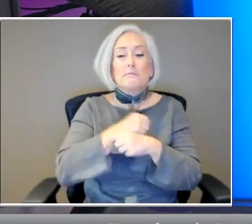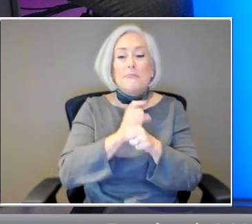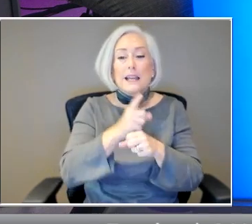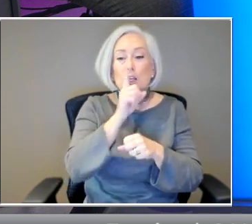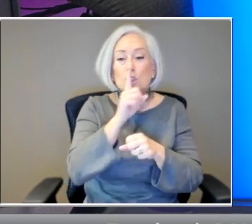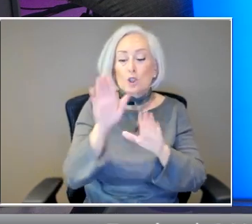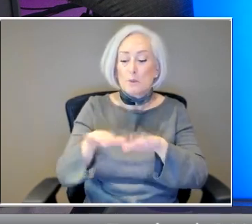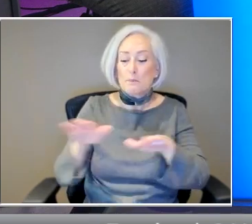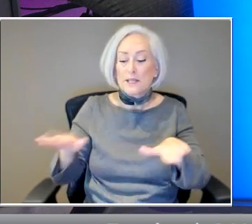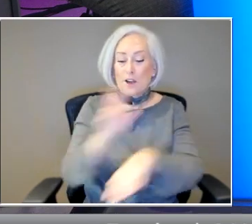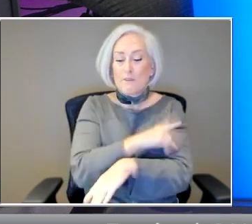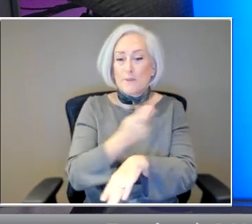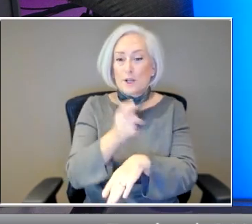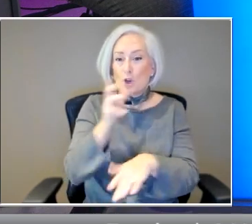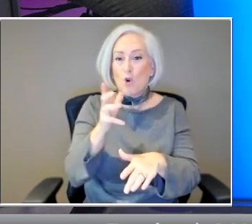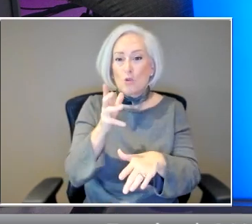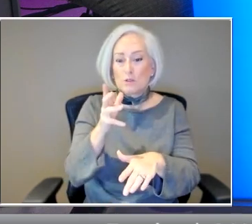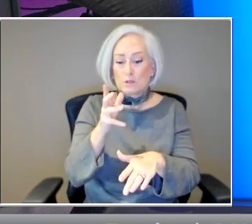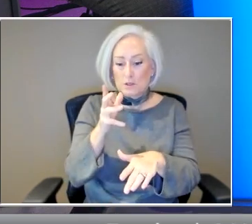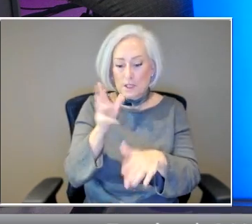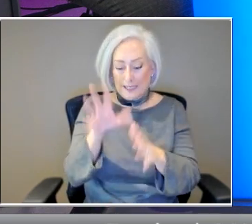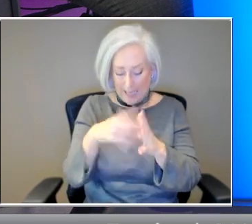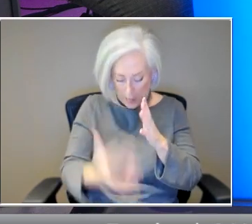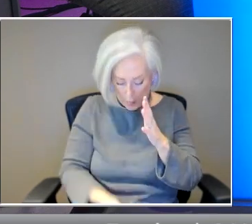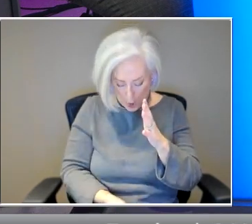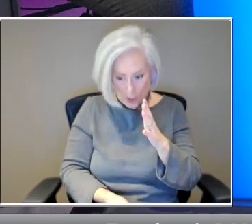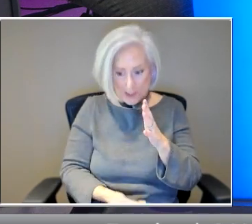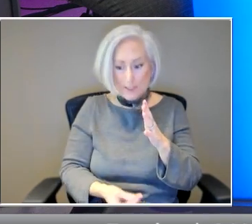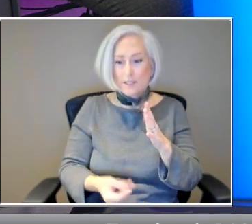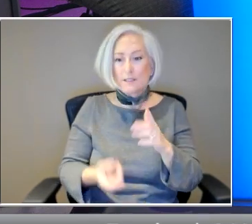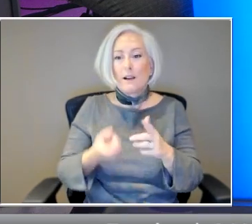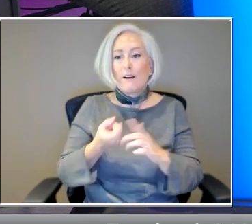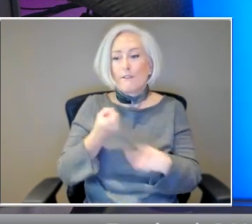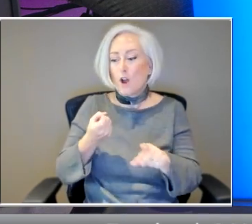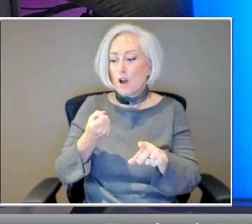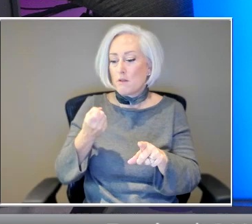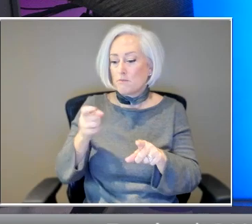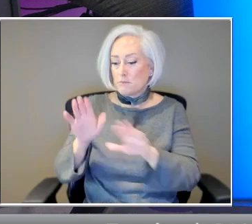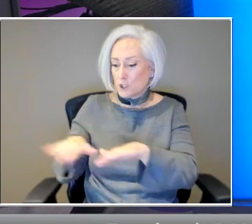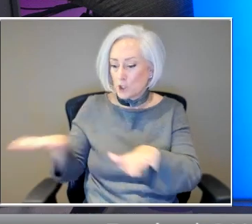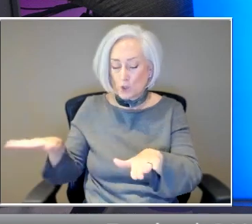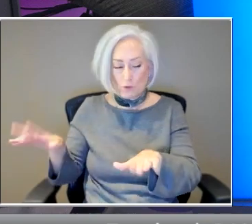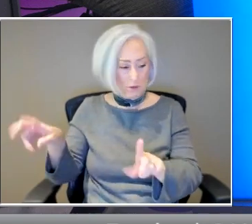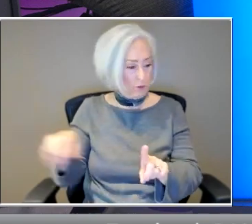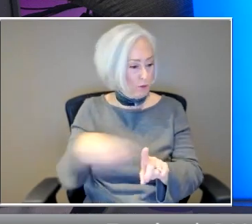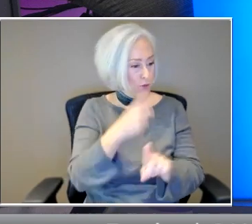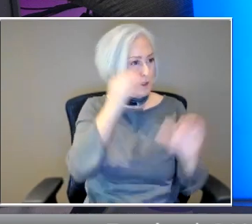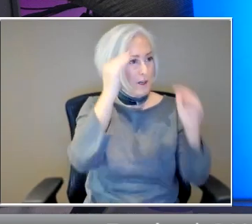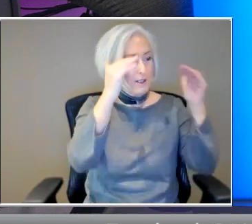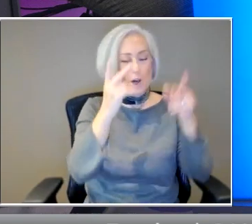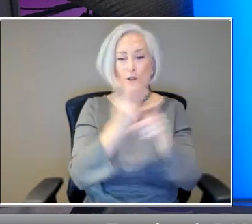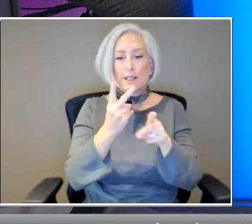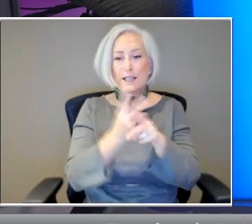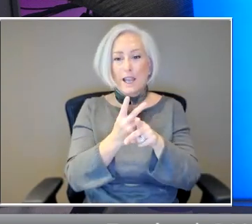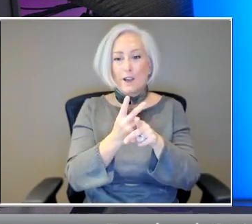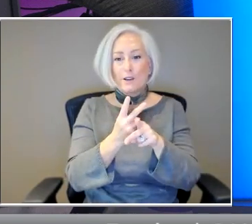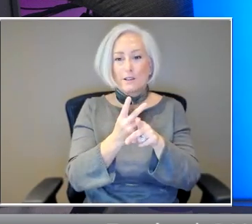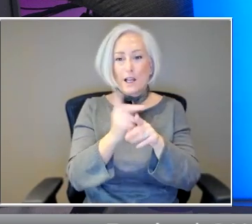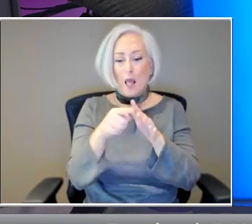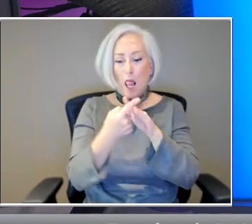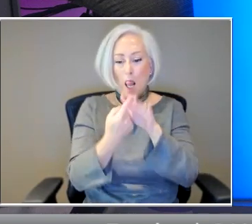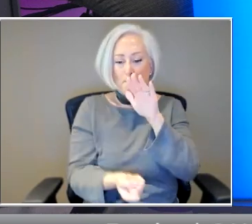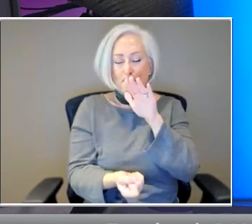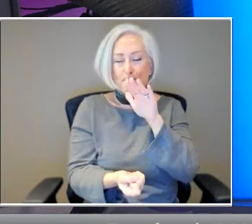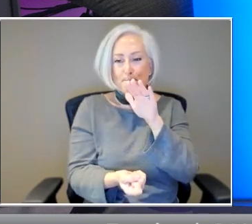get lost in that change from pediatric to adult. How common is it in places that don't have this